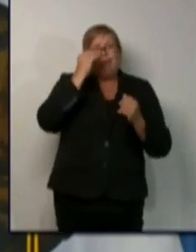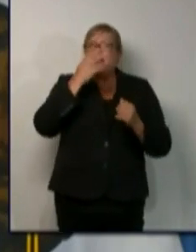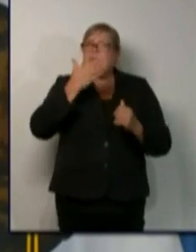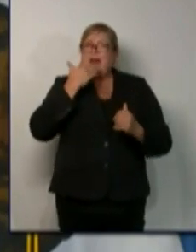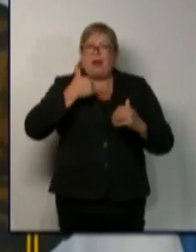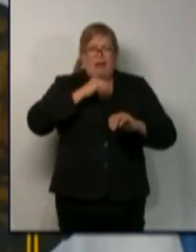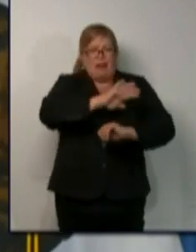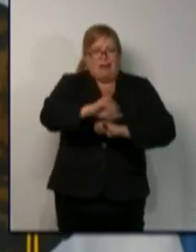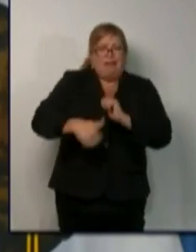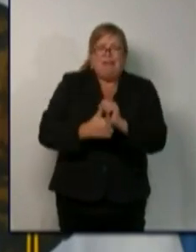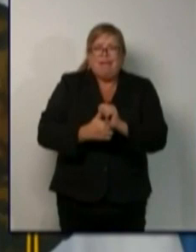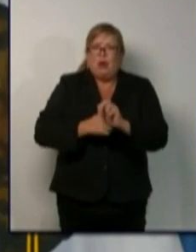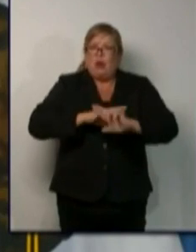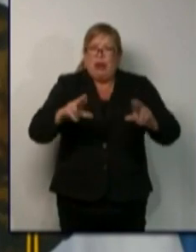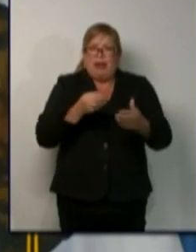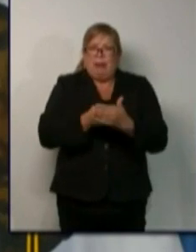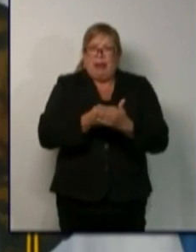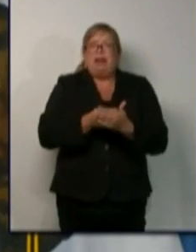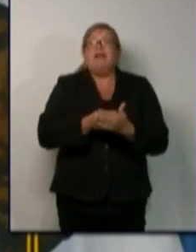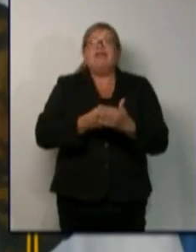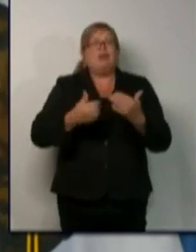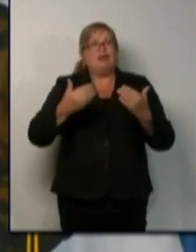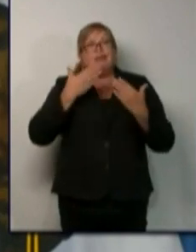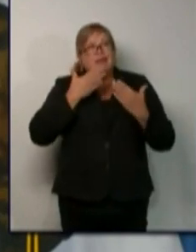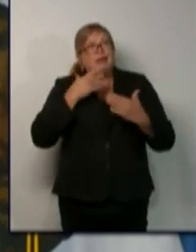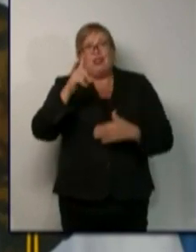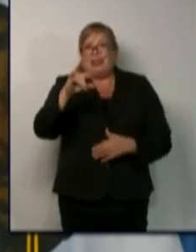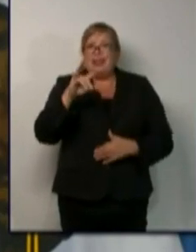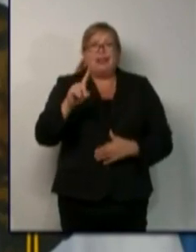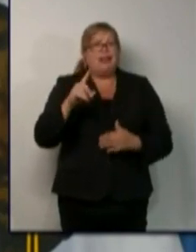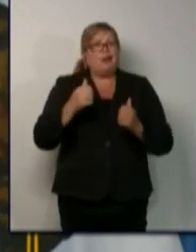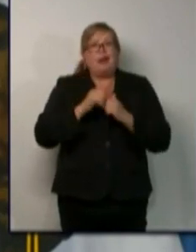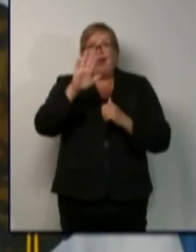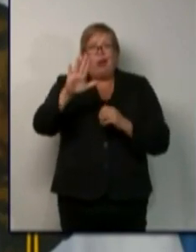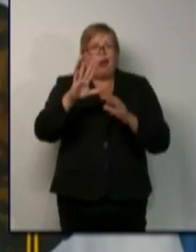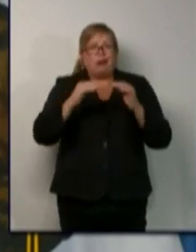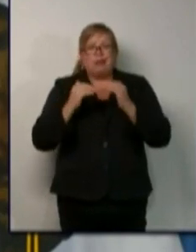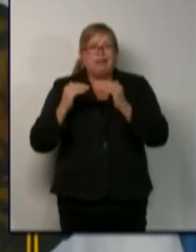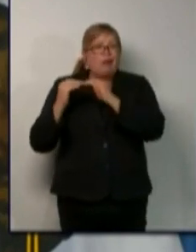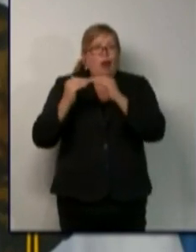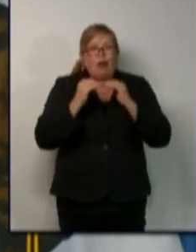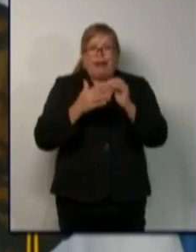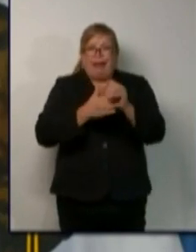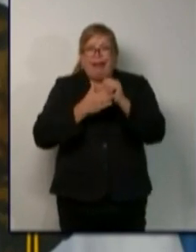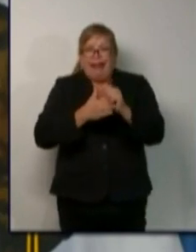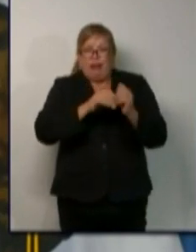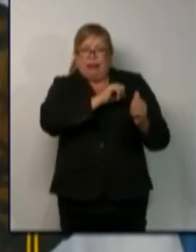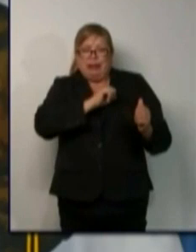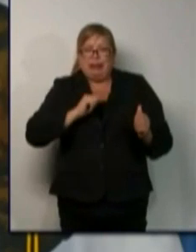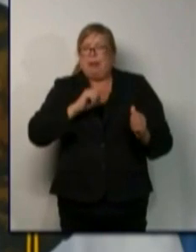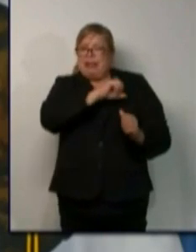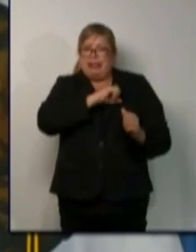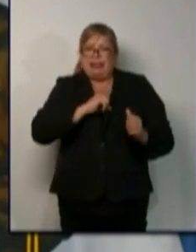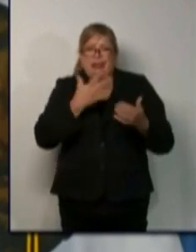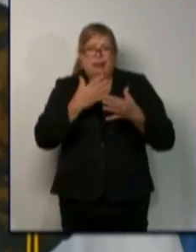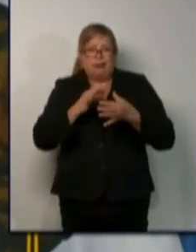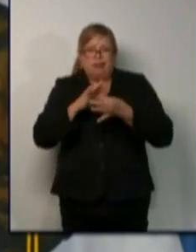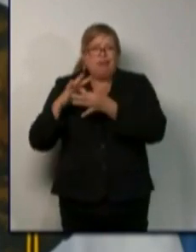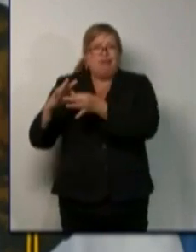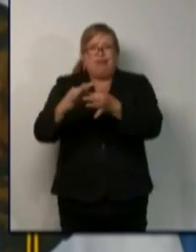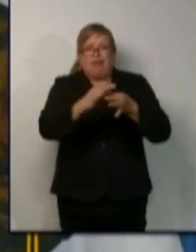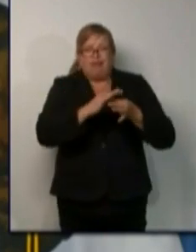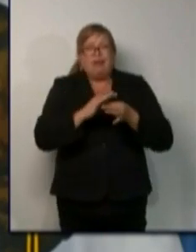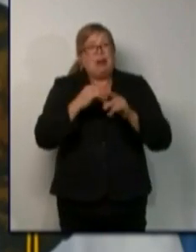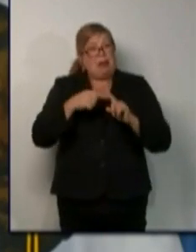reserve. And thankfully, she did that with her colleagues and with leadership in the Assembly and the Senate. And the support